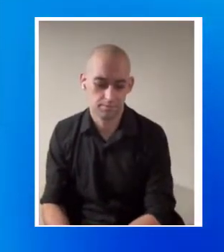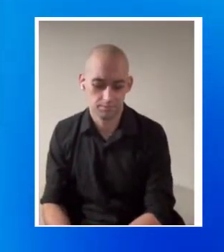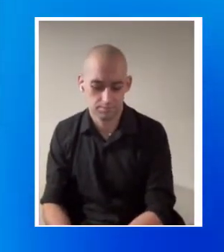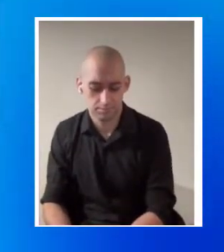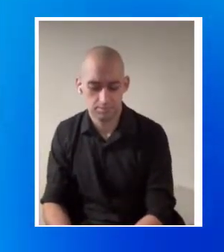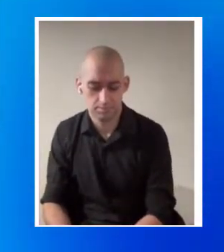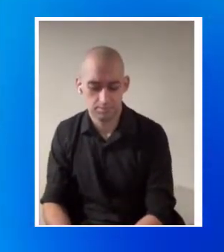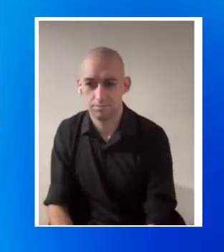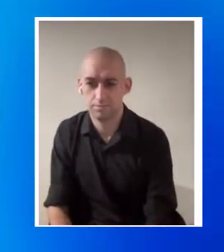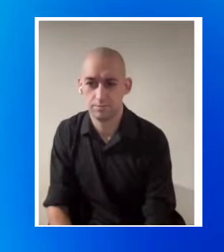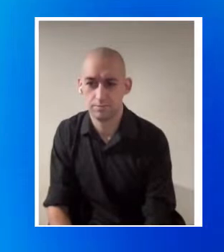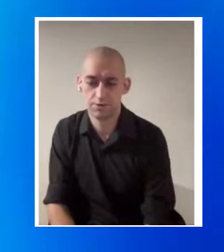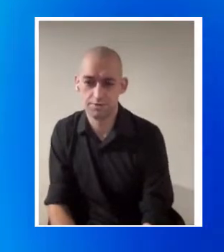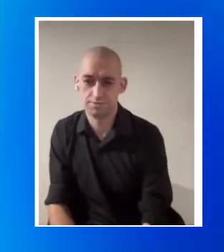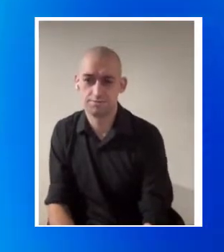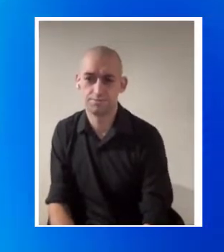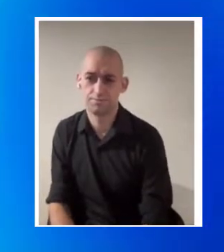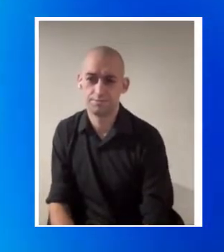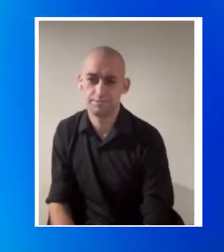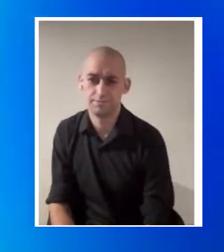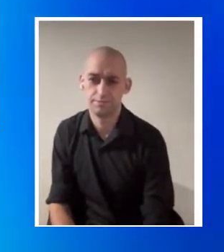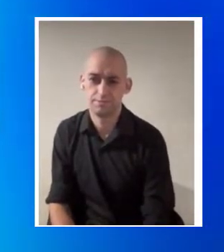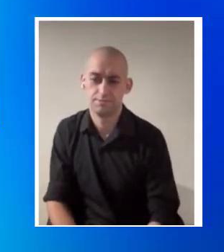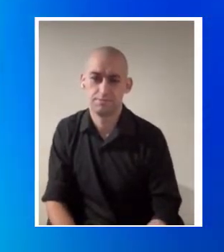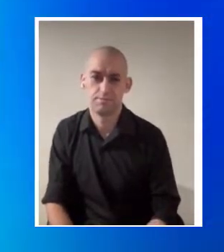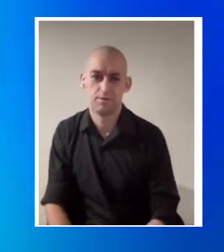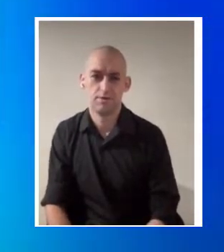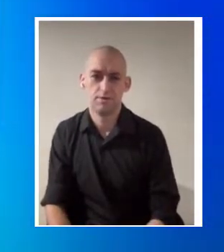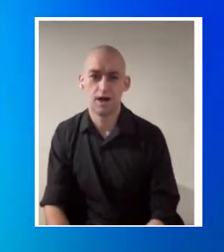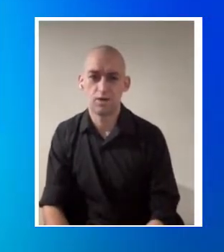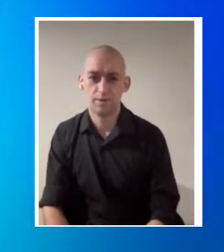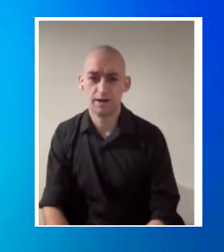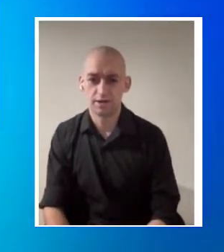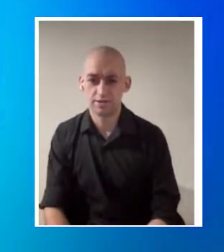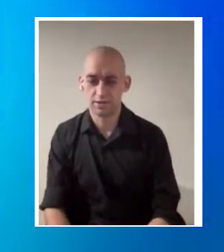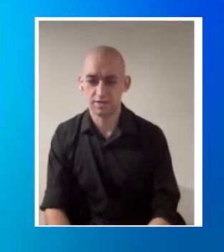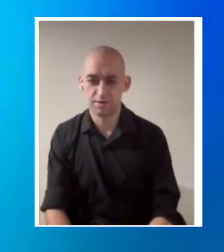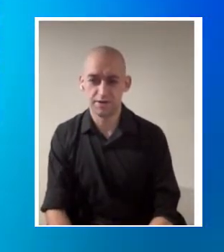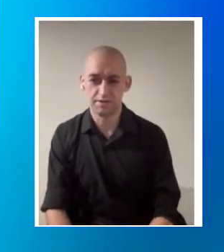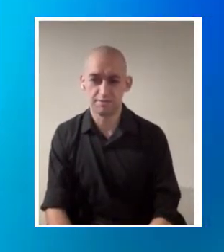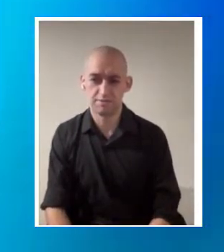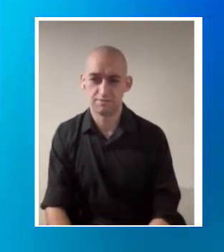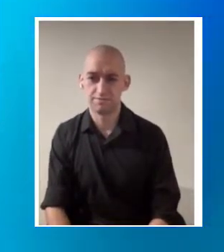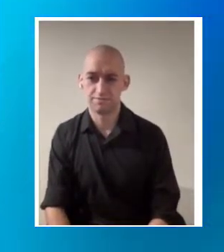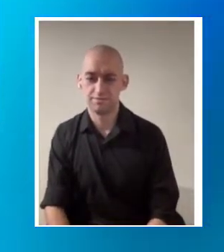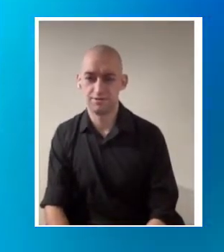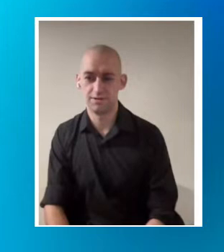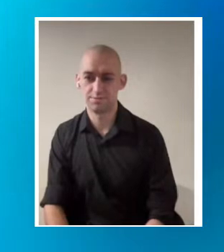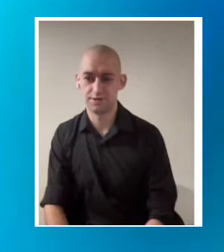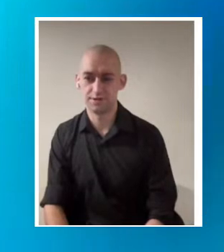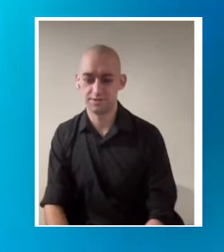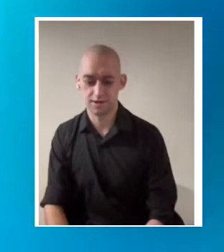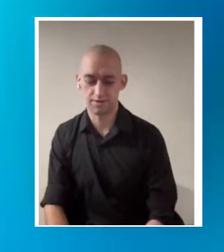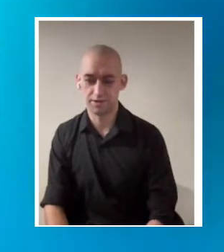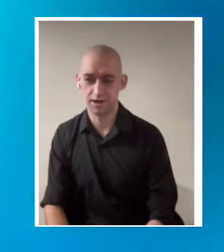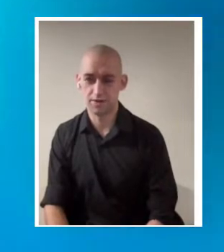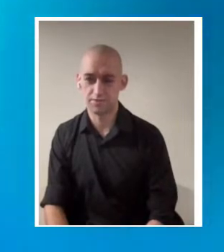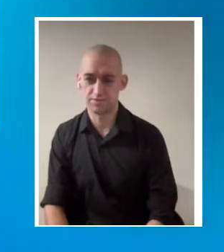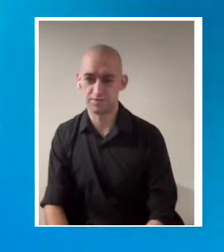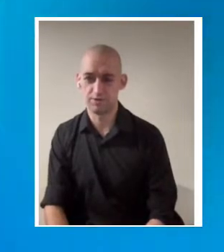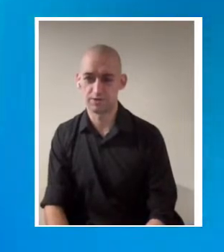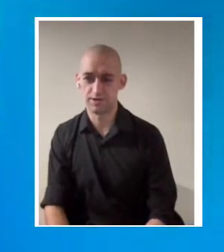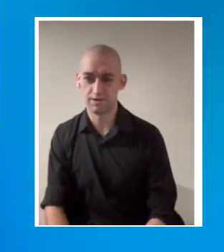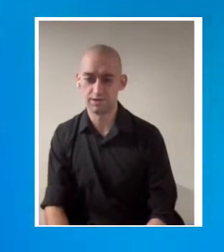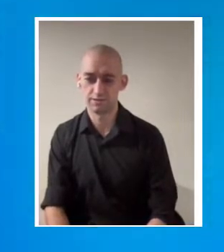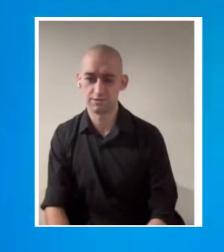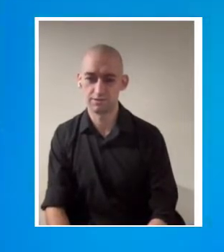Yes. You're going to bring Diane up on the, you're going to bring Diane in at the first question what that is one Emily thing? asked,